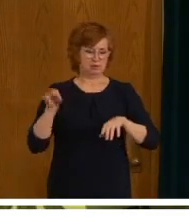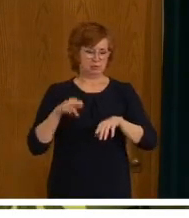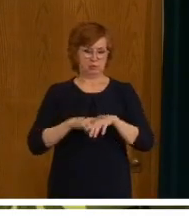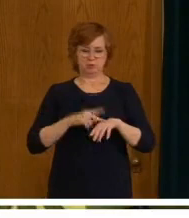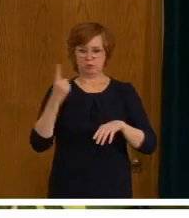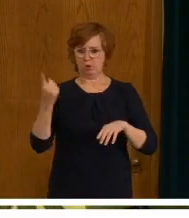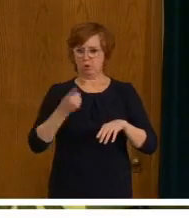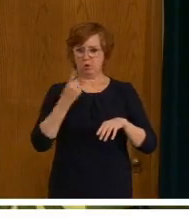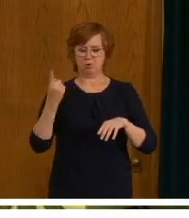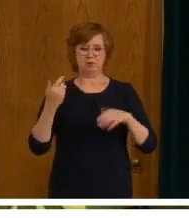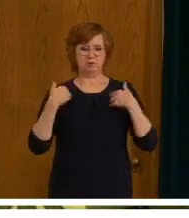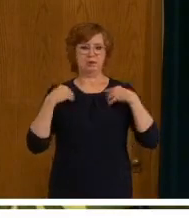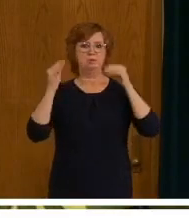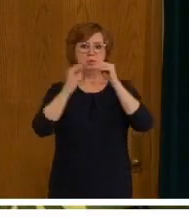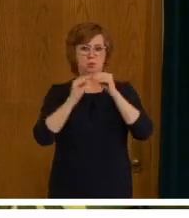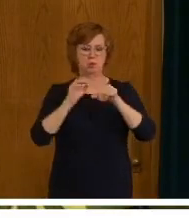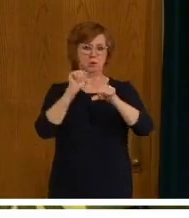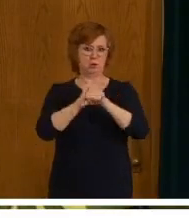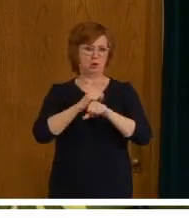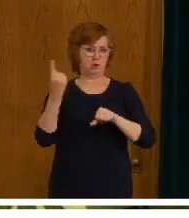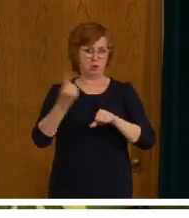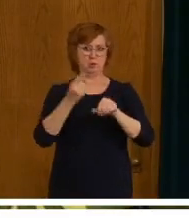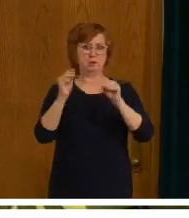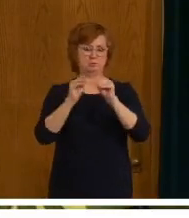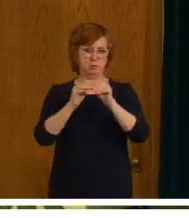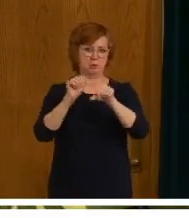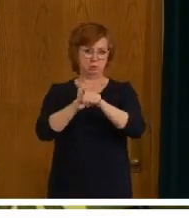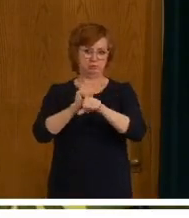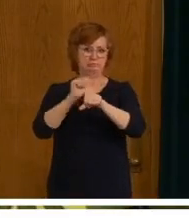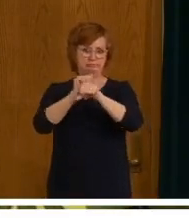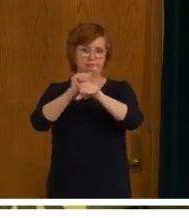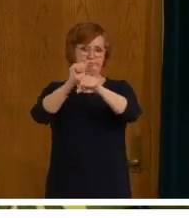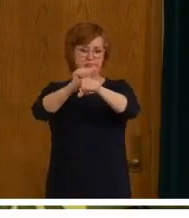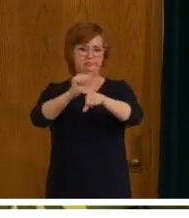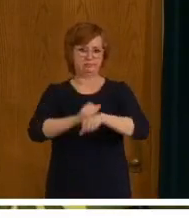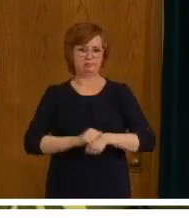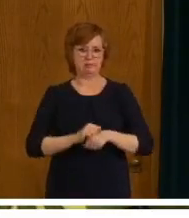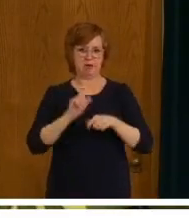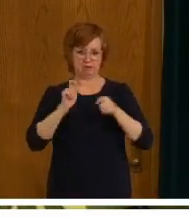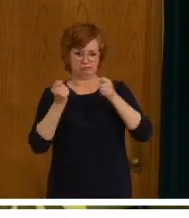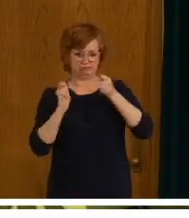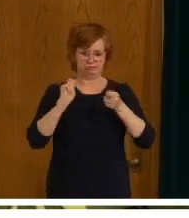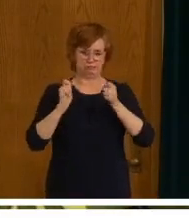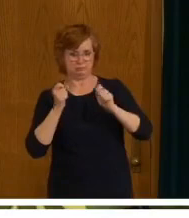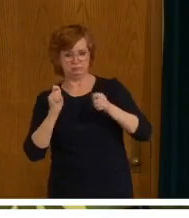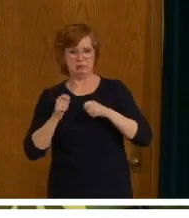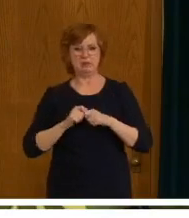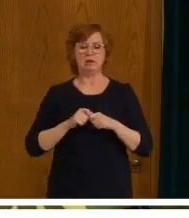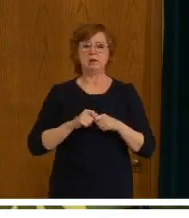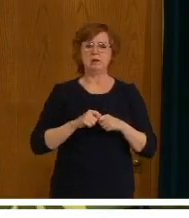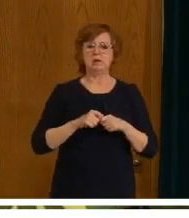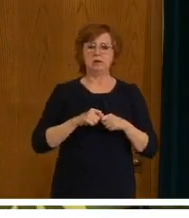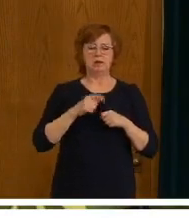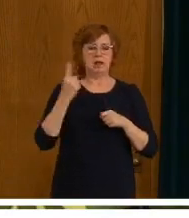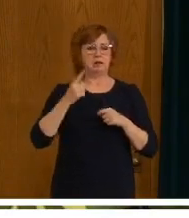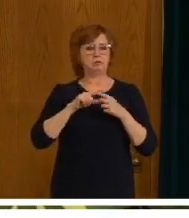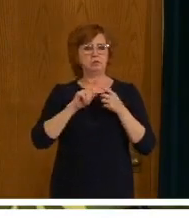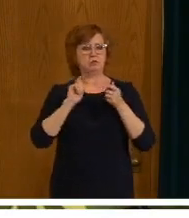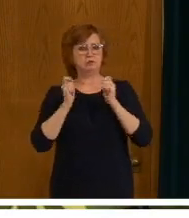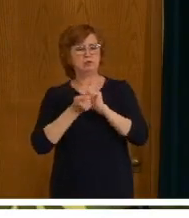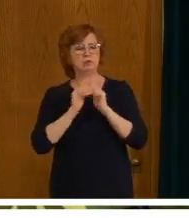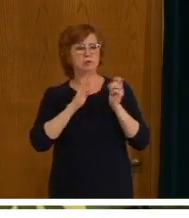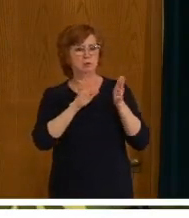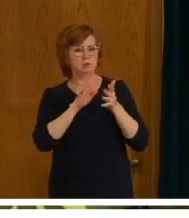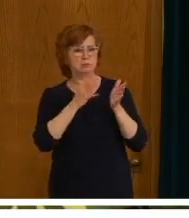always adapting the vaccination effort as we move along. If you look back to the very first few days or weeks of